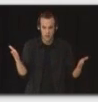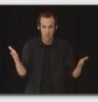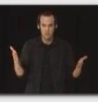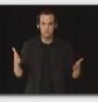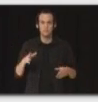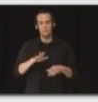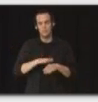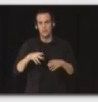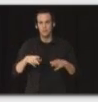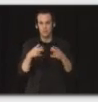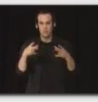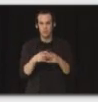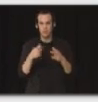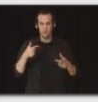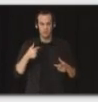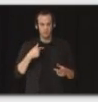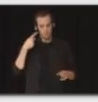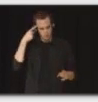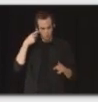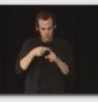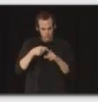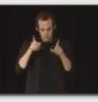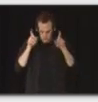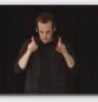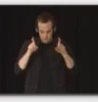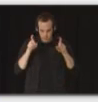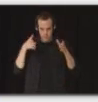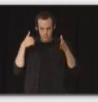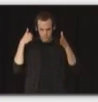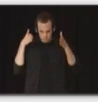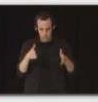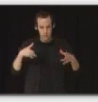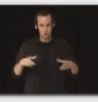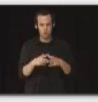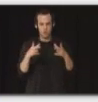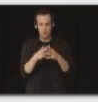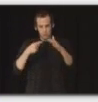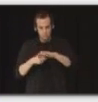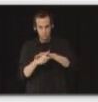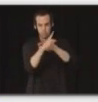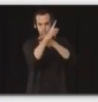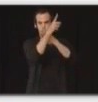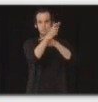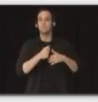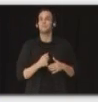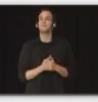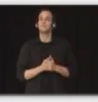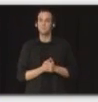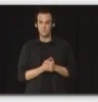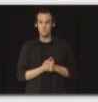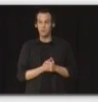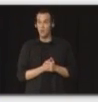to society. Our research, our teaching has to have some kind of social impact. So what better than this type of conference?